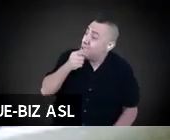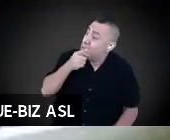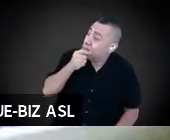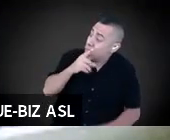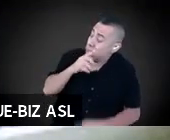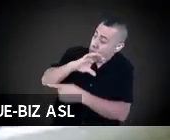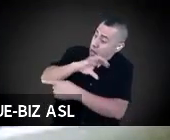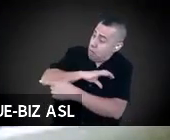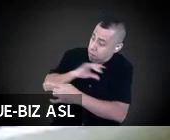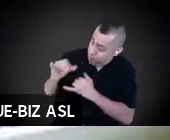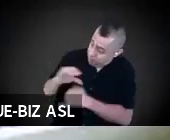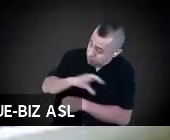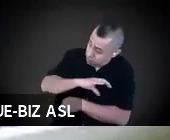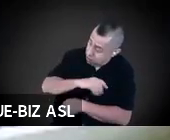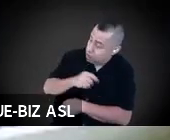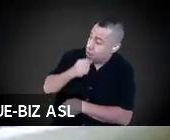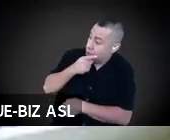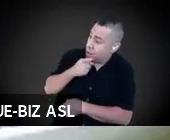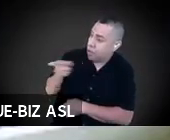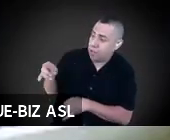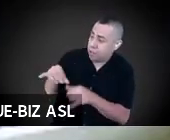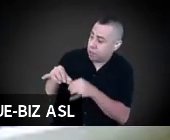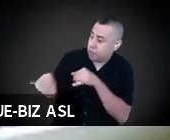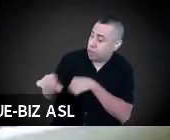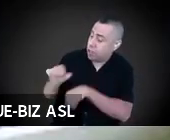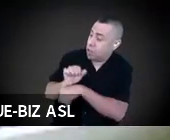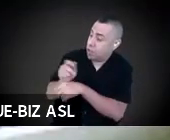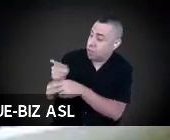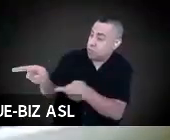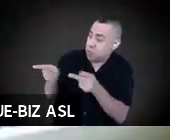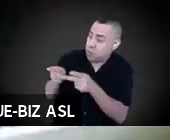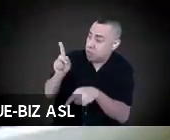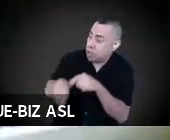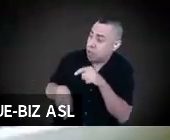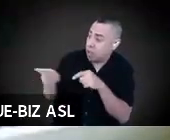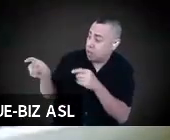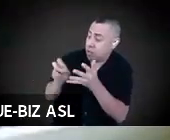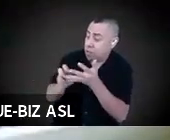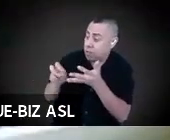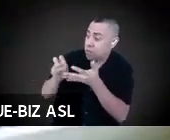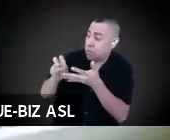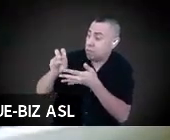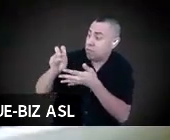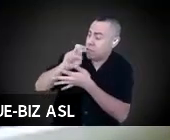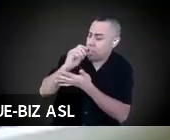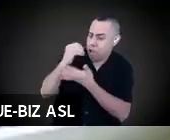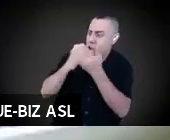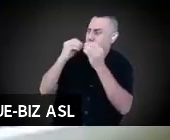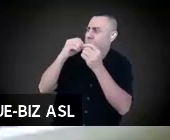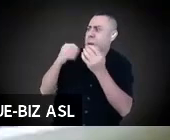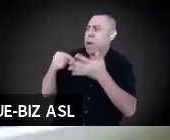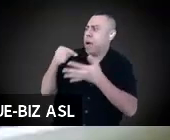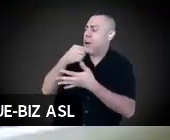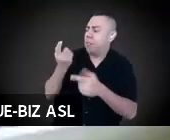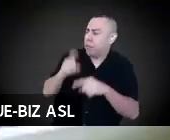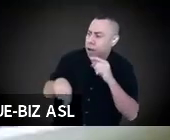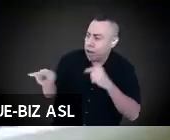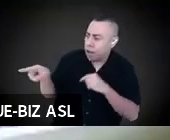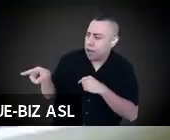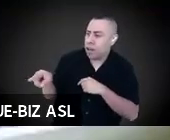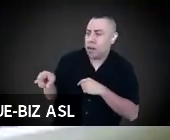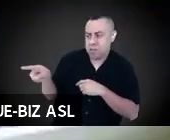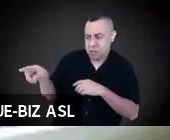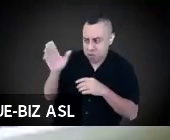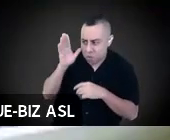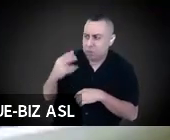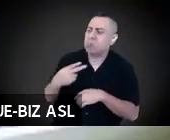at this position if you remain in this position. this is the only place you will exist,